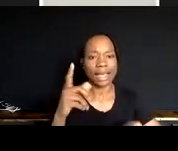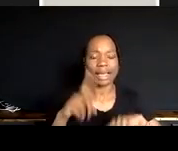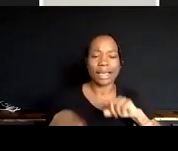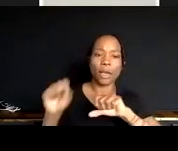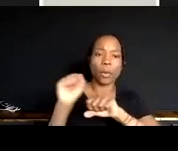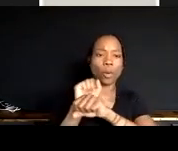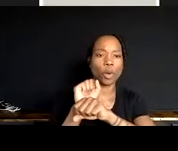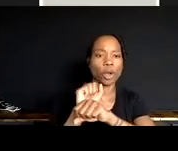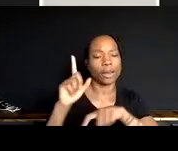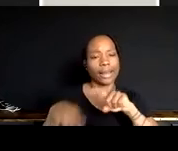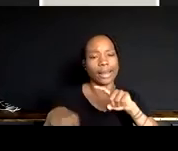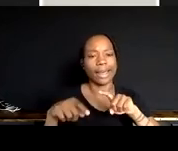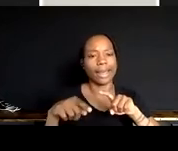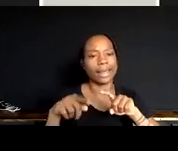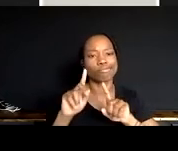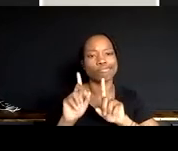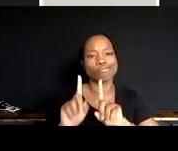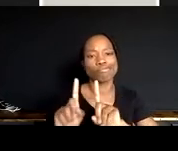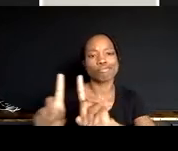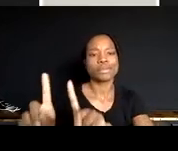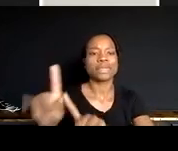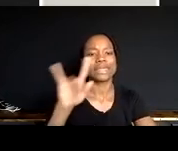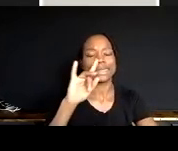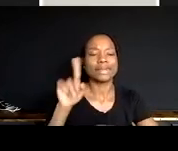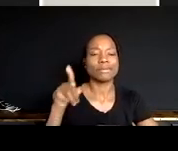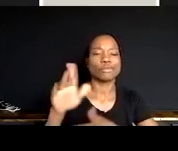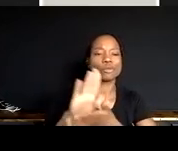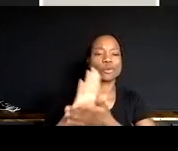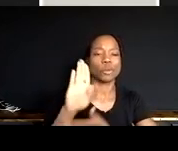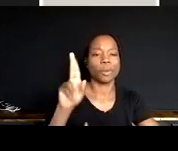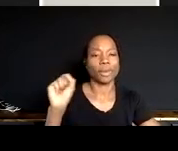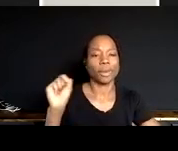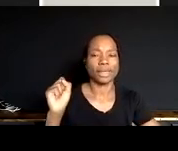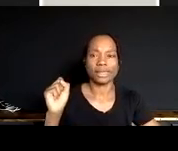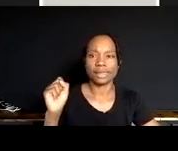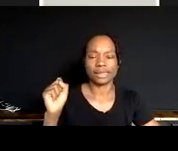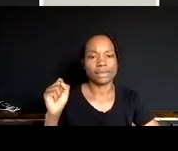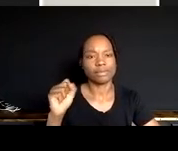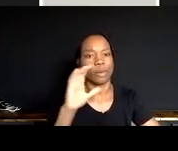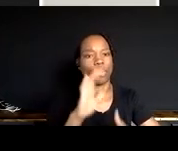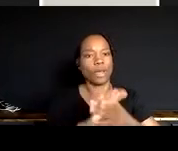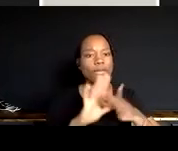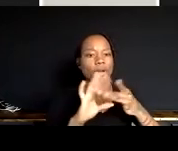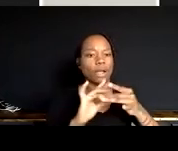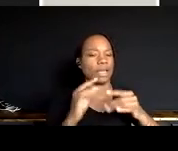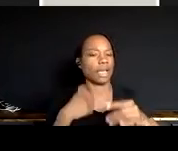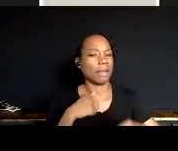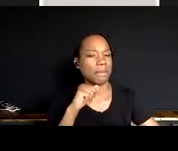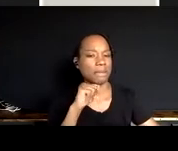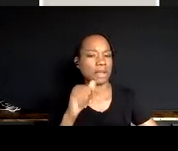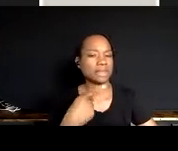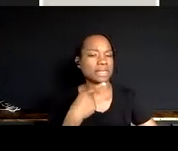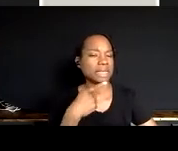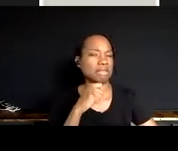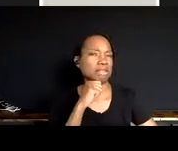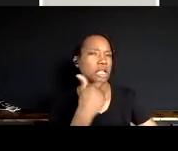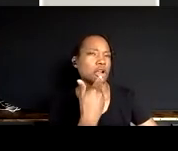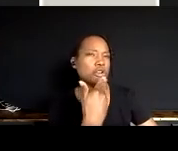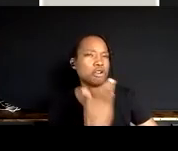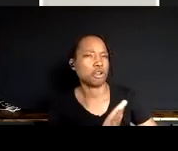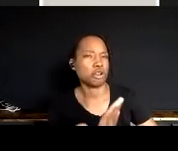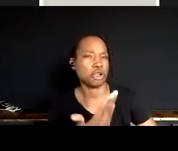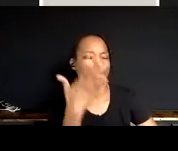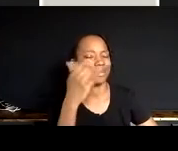take the kids to the school bus. I'm not gonna say that it wasn't good because he was home and we wanted him